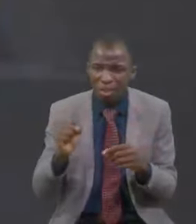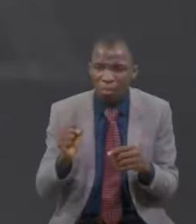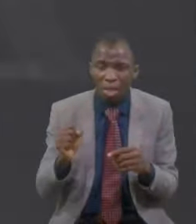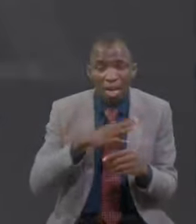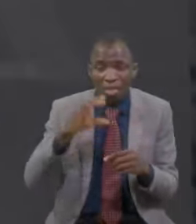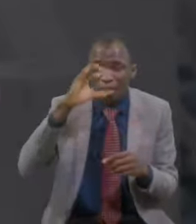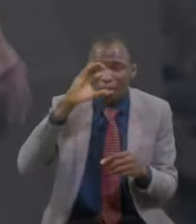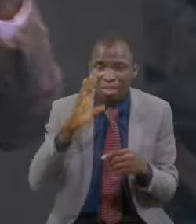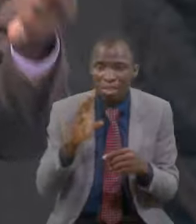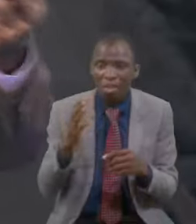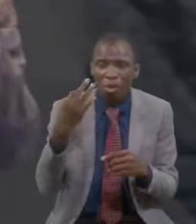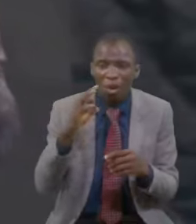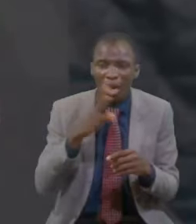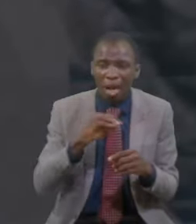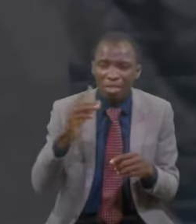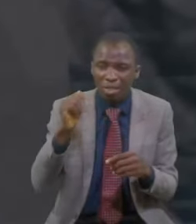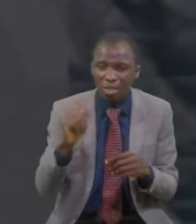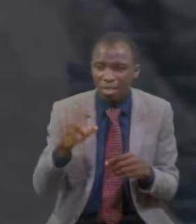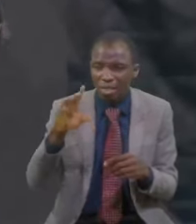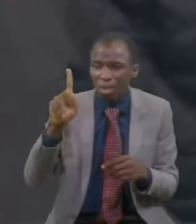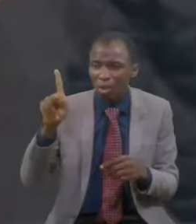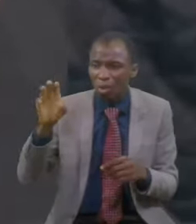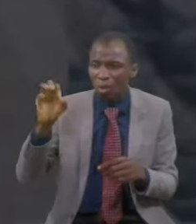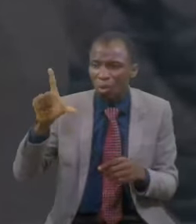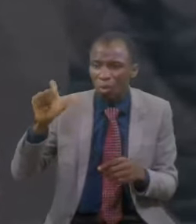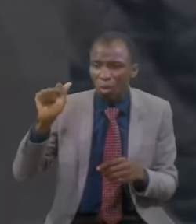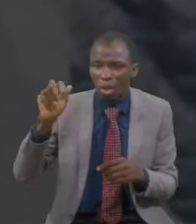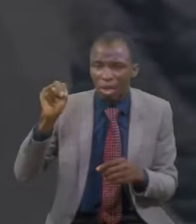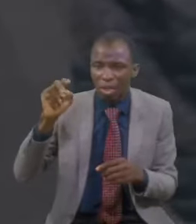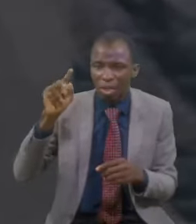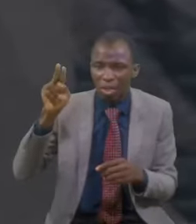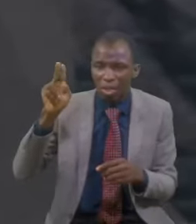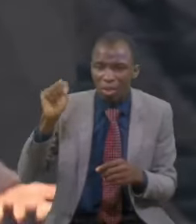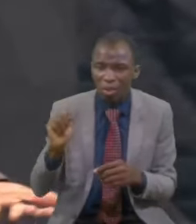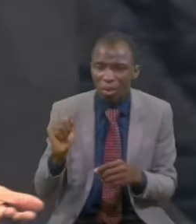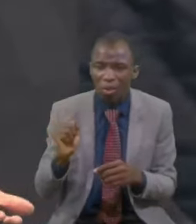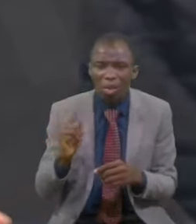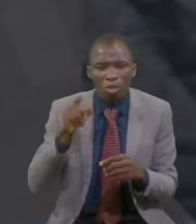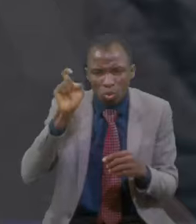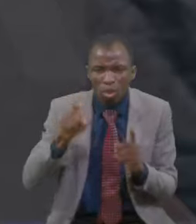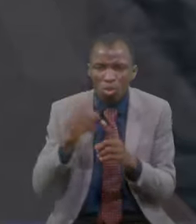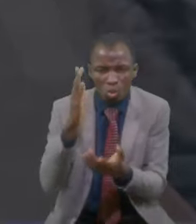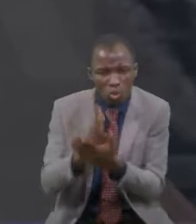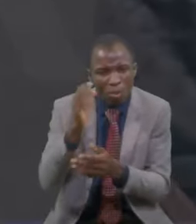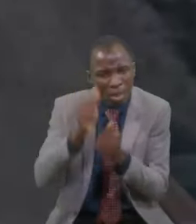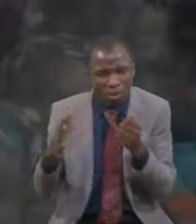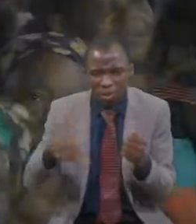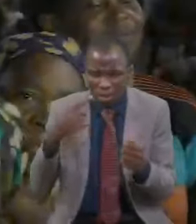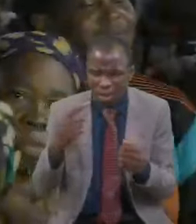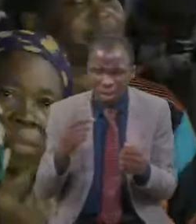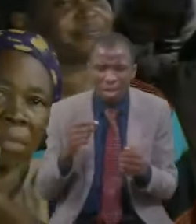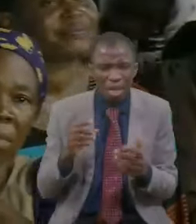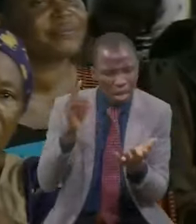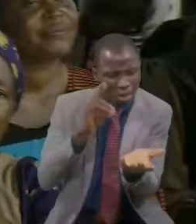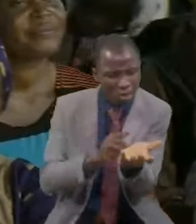cola nuts for idol worship. You have to lay everything aside. You say, doctor, is that all? I'm laying